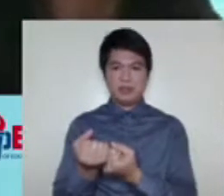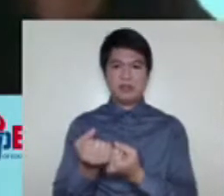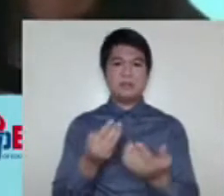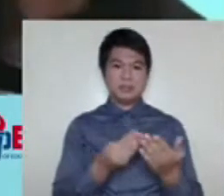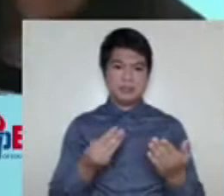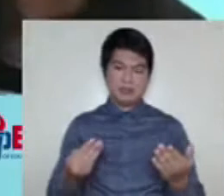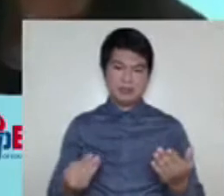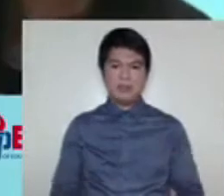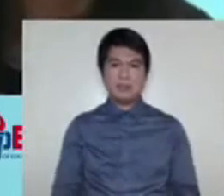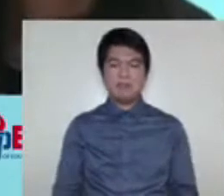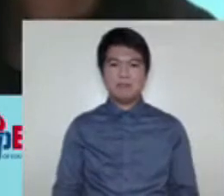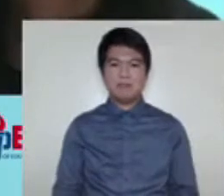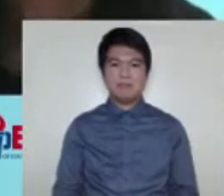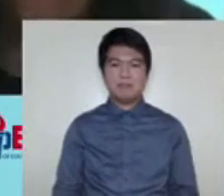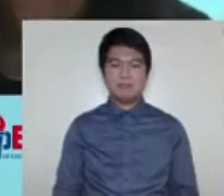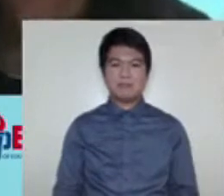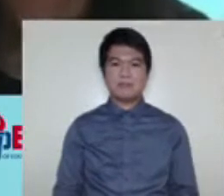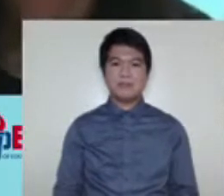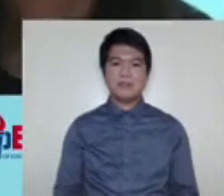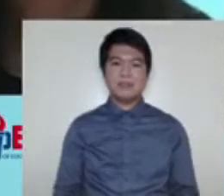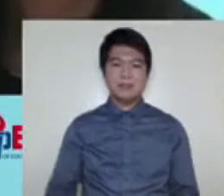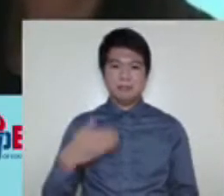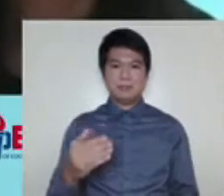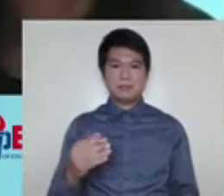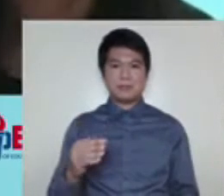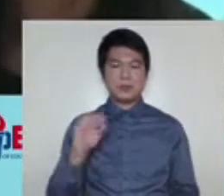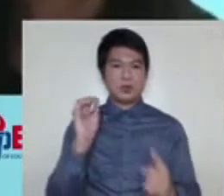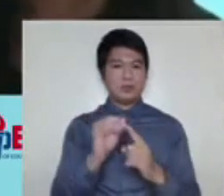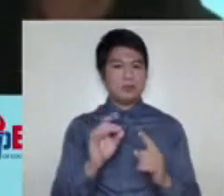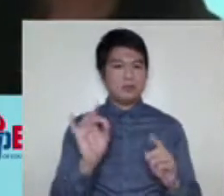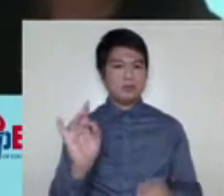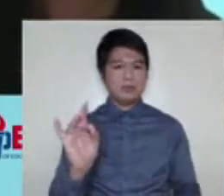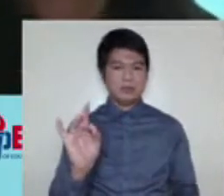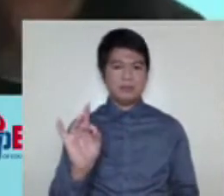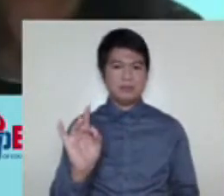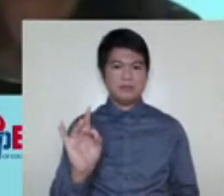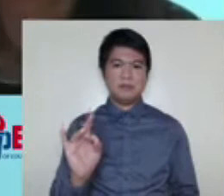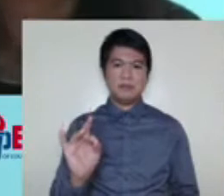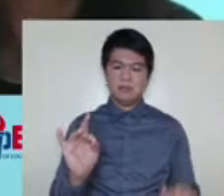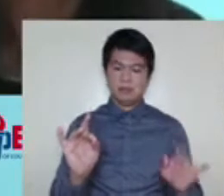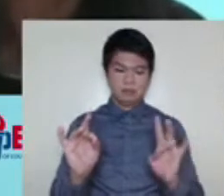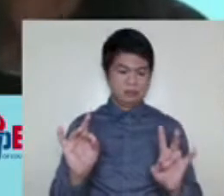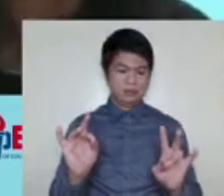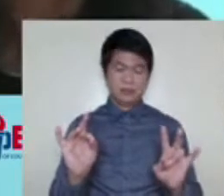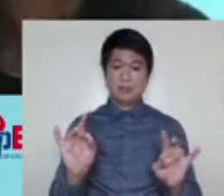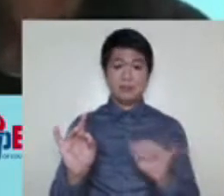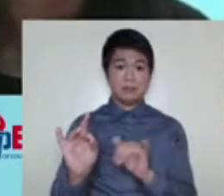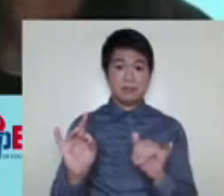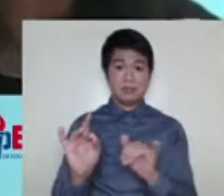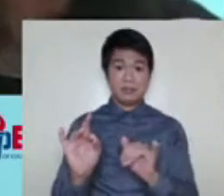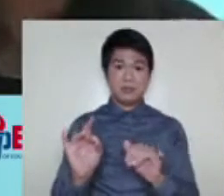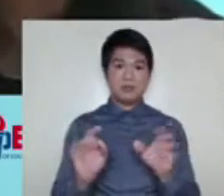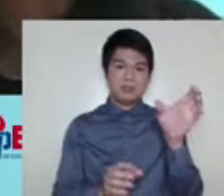Moving on to objective 8. So in a way, this is similar to objective 7, wherein we have 2 sets of MOVs. Again,